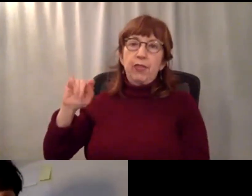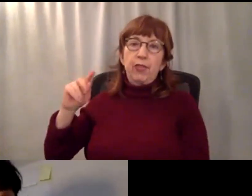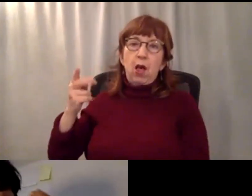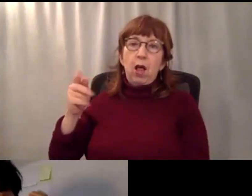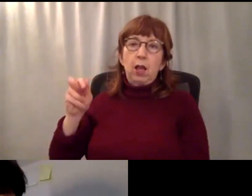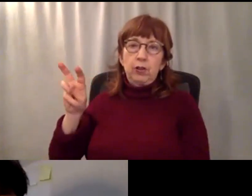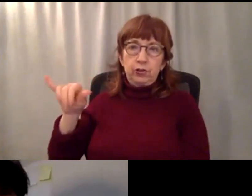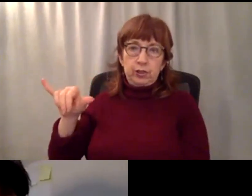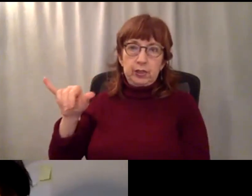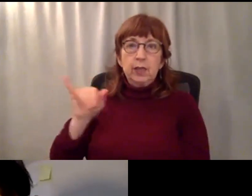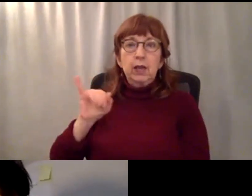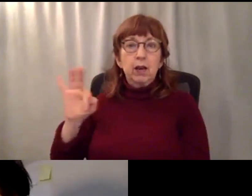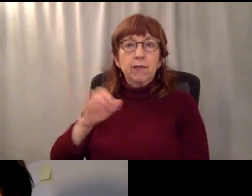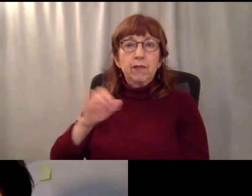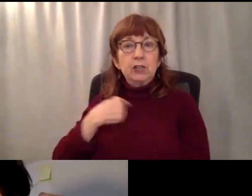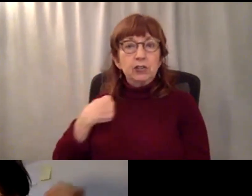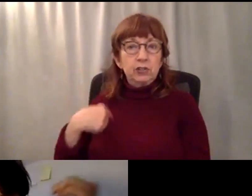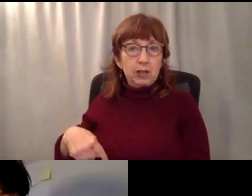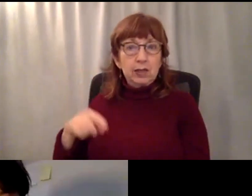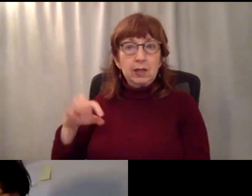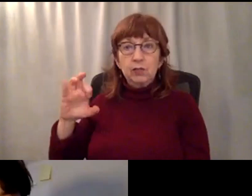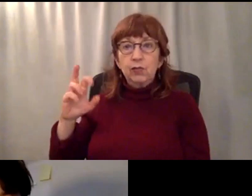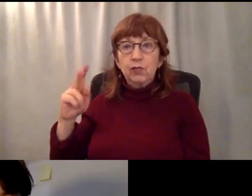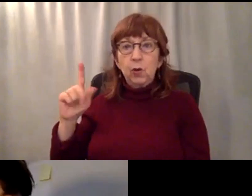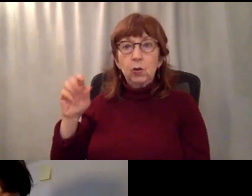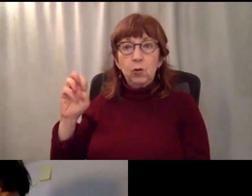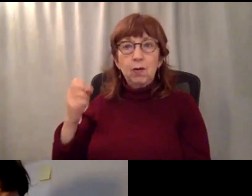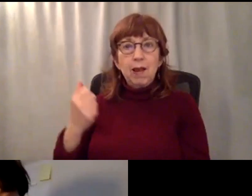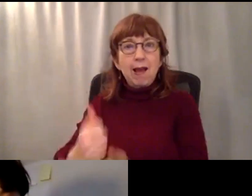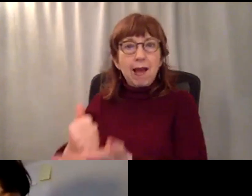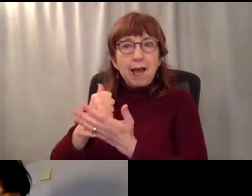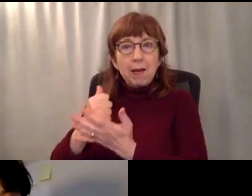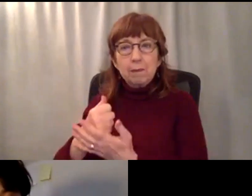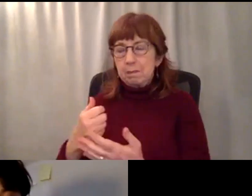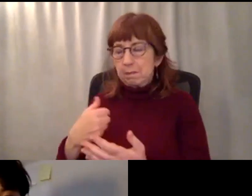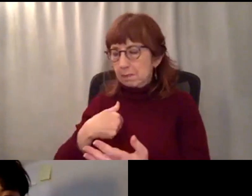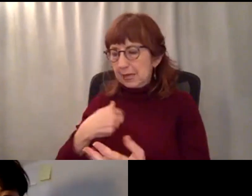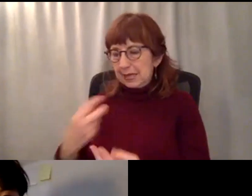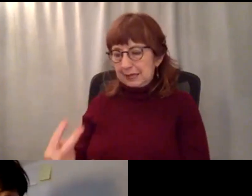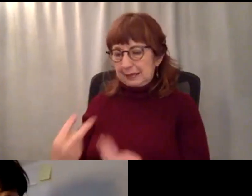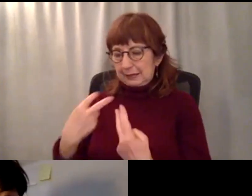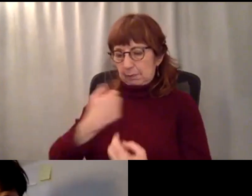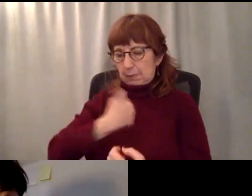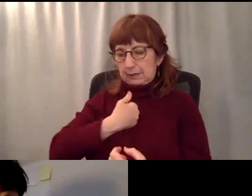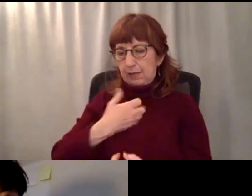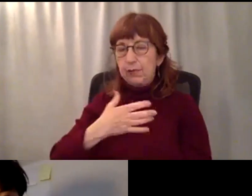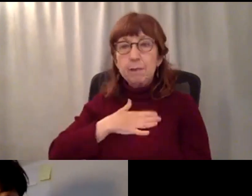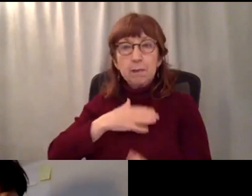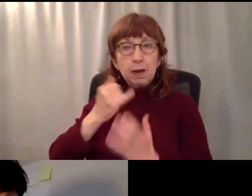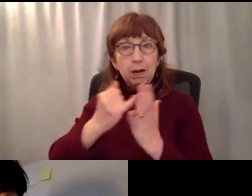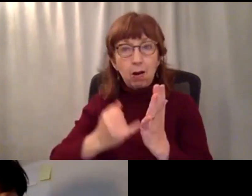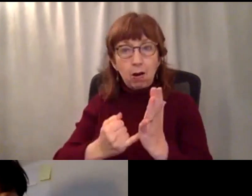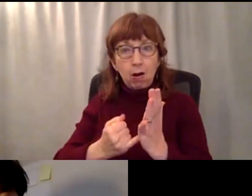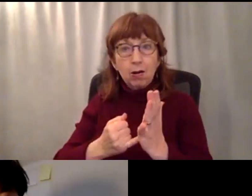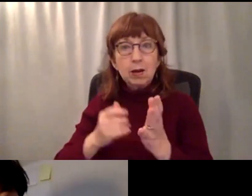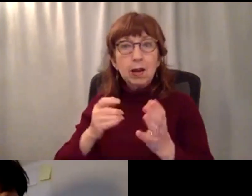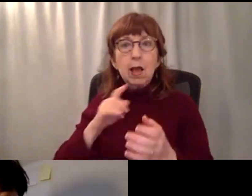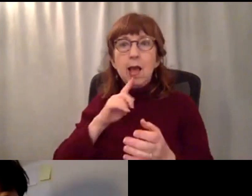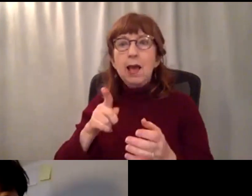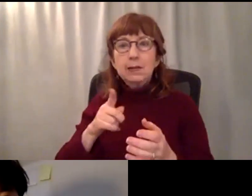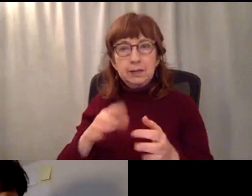basically has given me a way to see myself and my art as like a